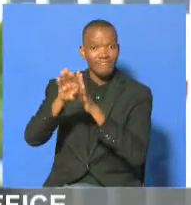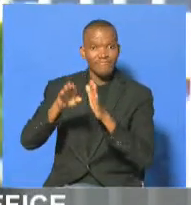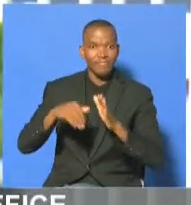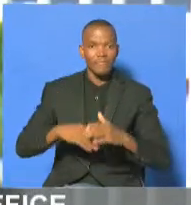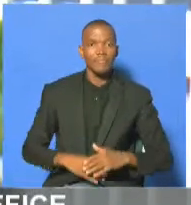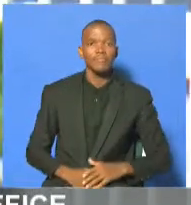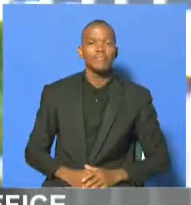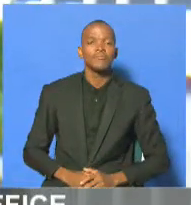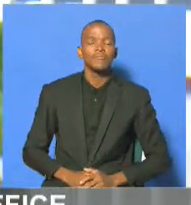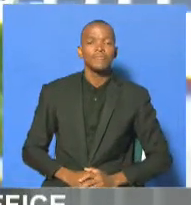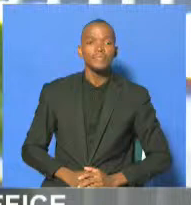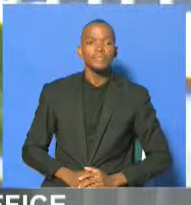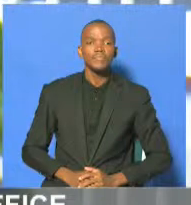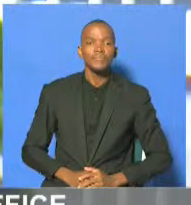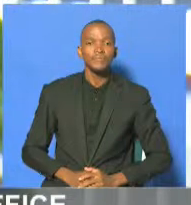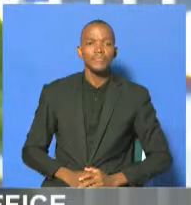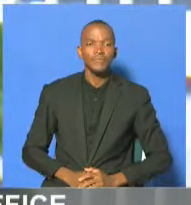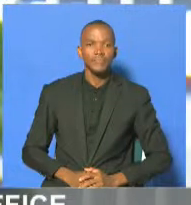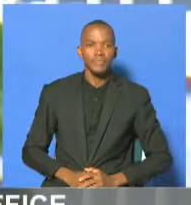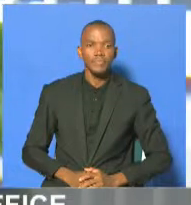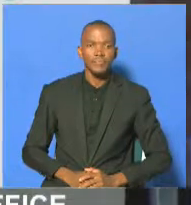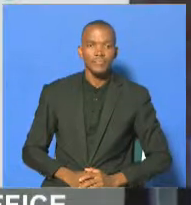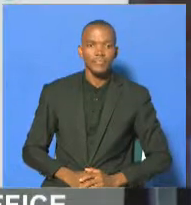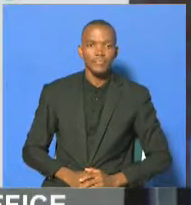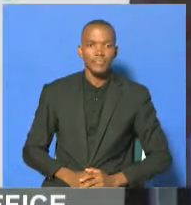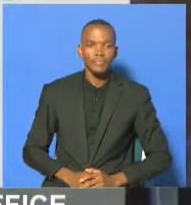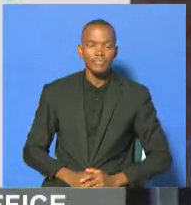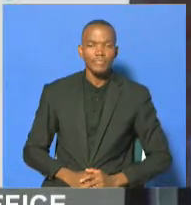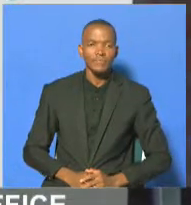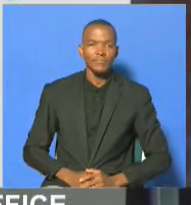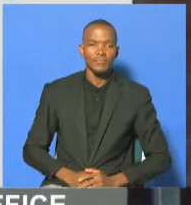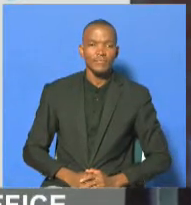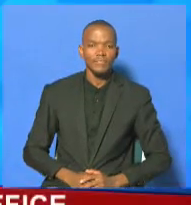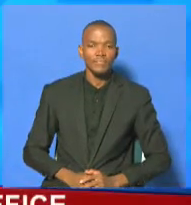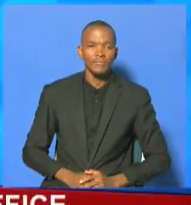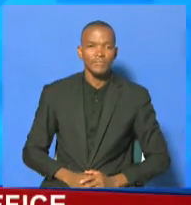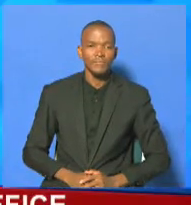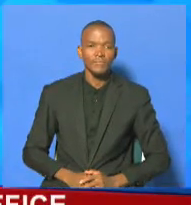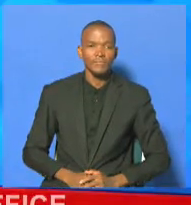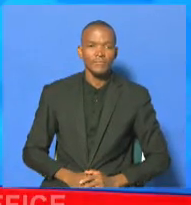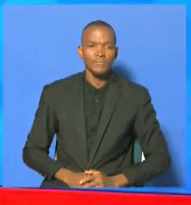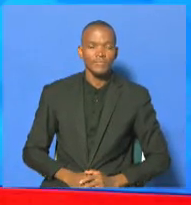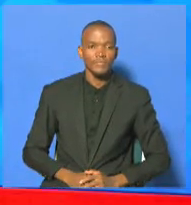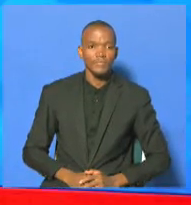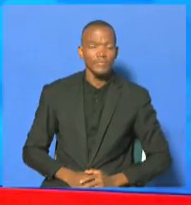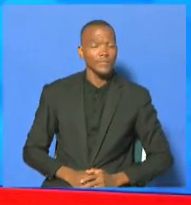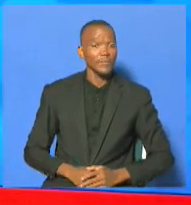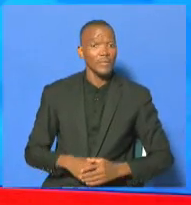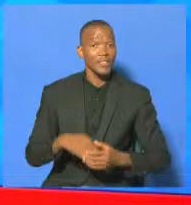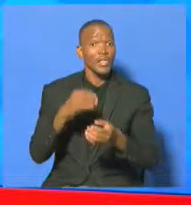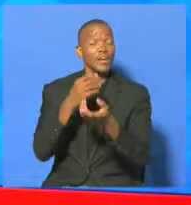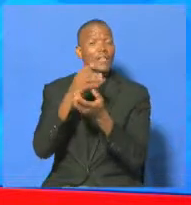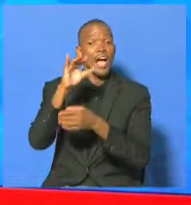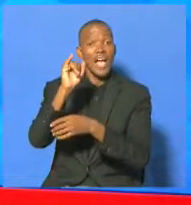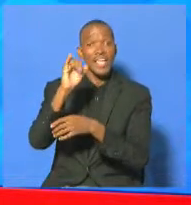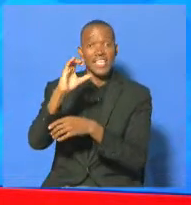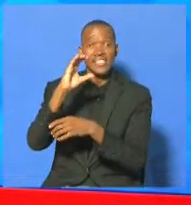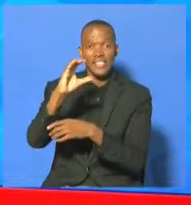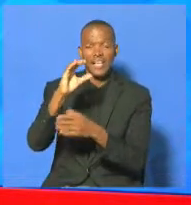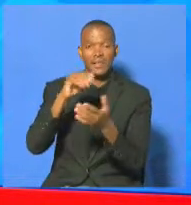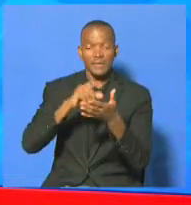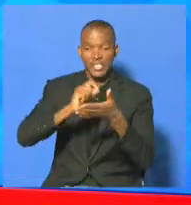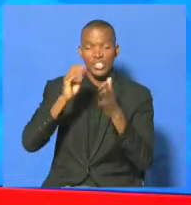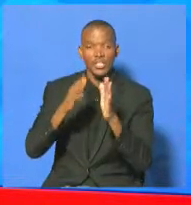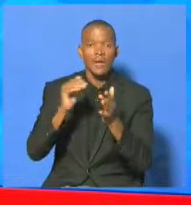Geletlelezwe, Somulekai, BTV News, Gaborone. The Independent Electoral Commission